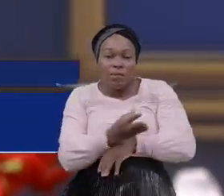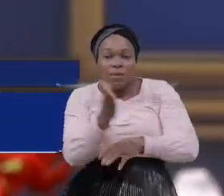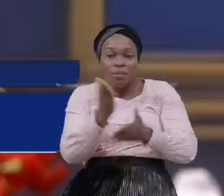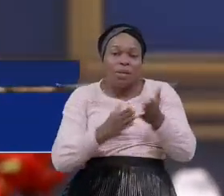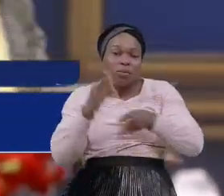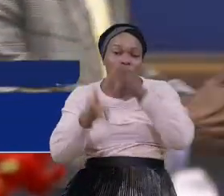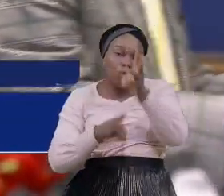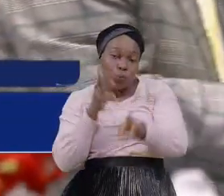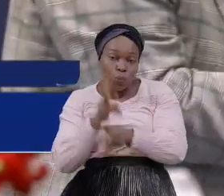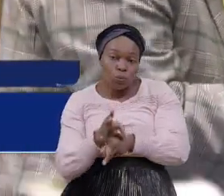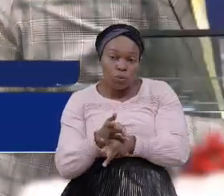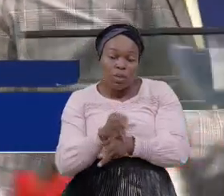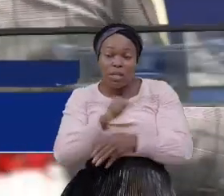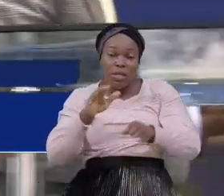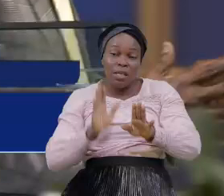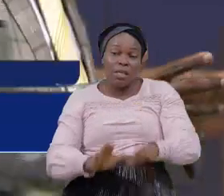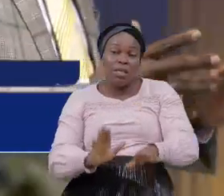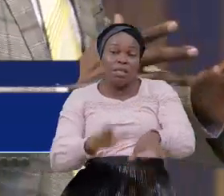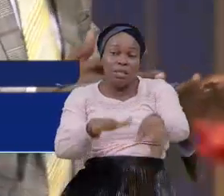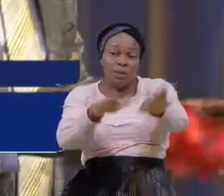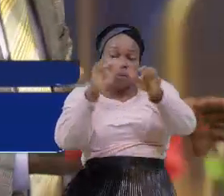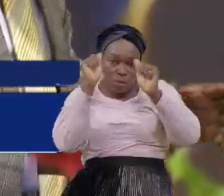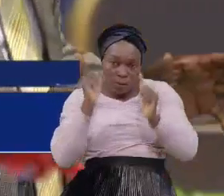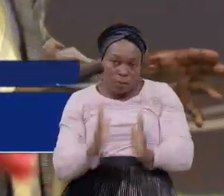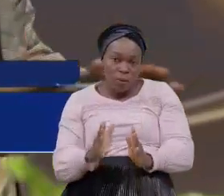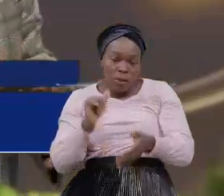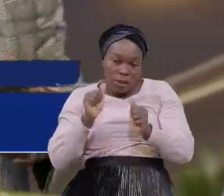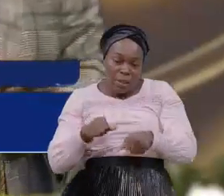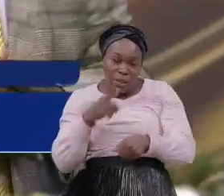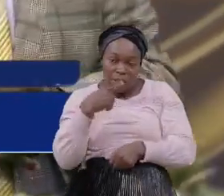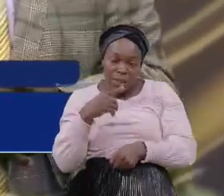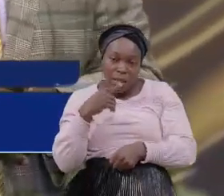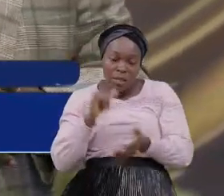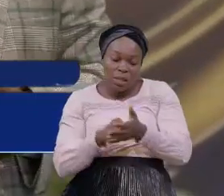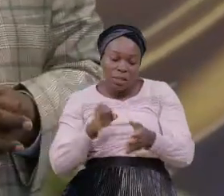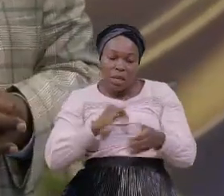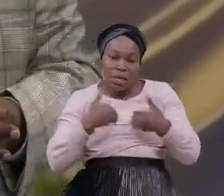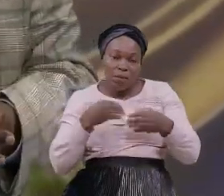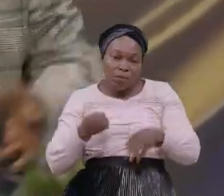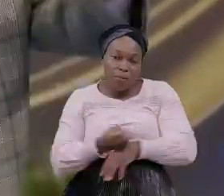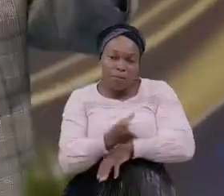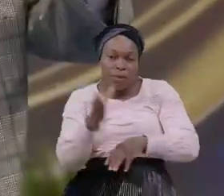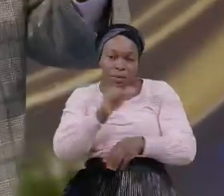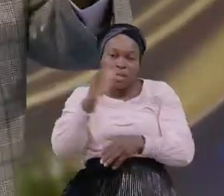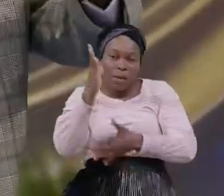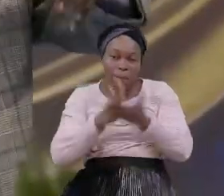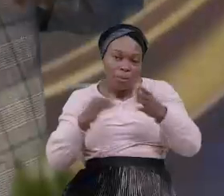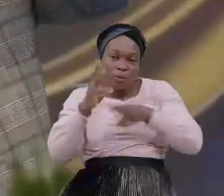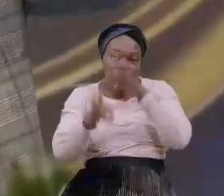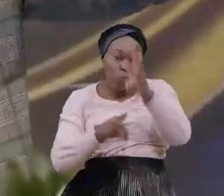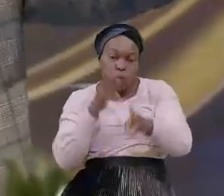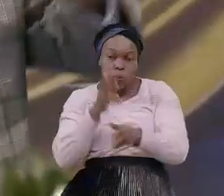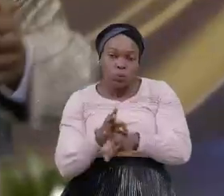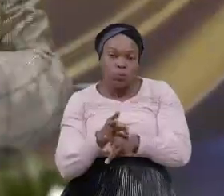A tailor can say, I have influenced a part of the world. Now,